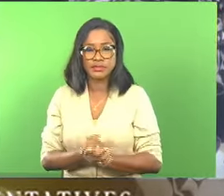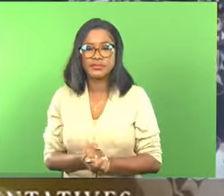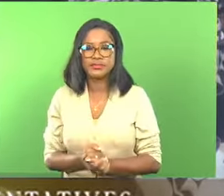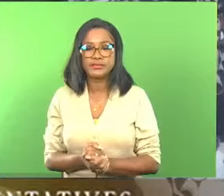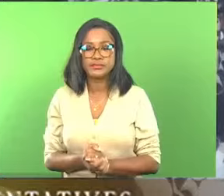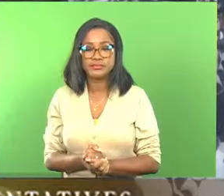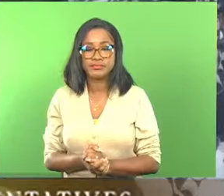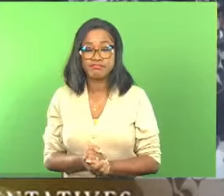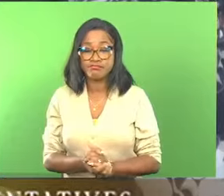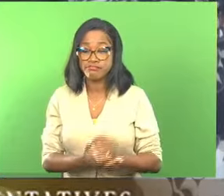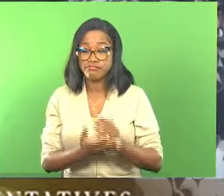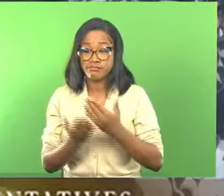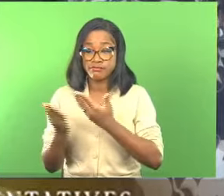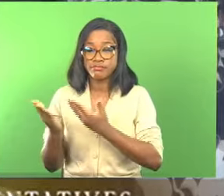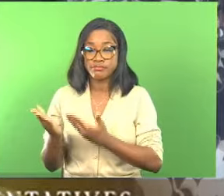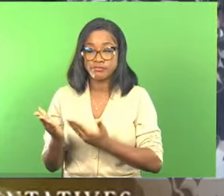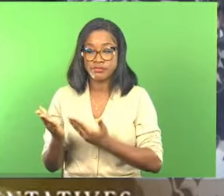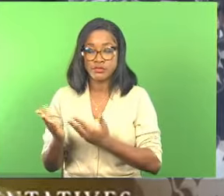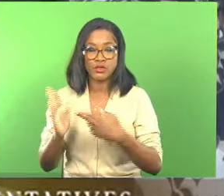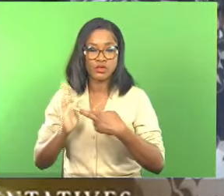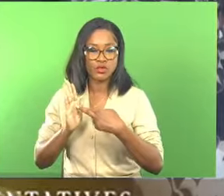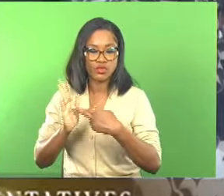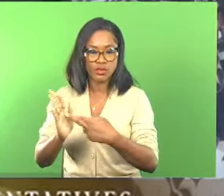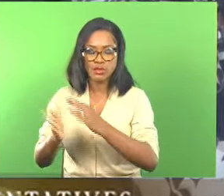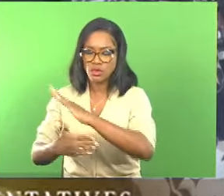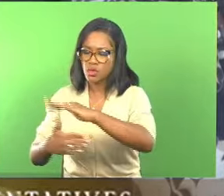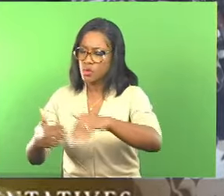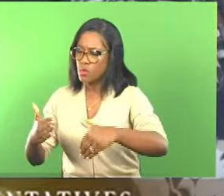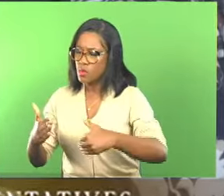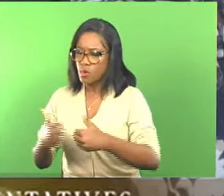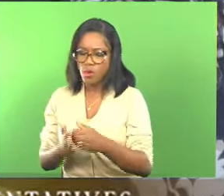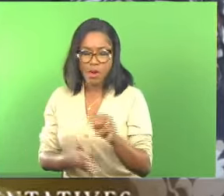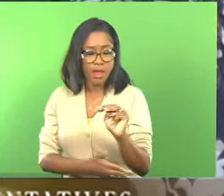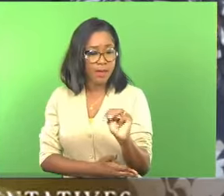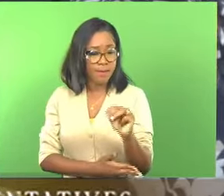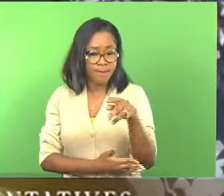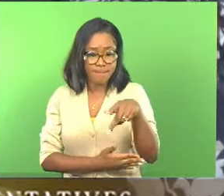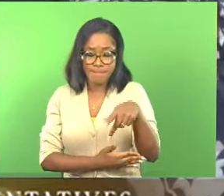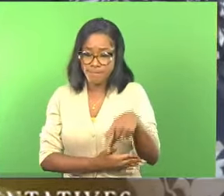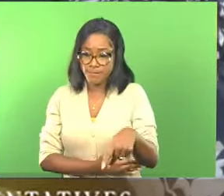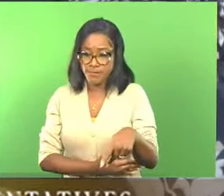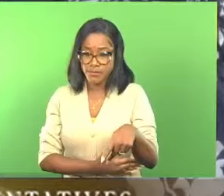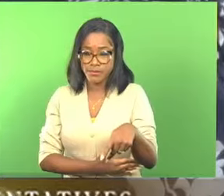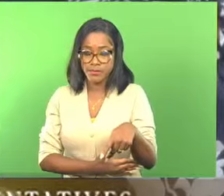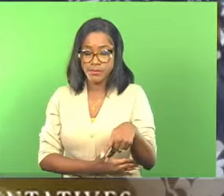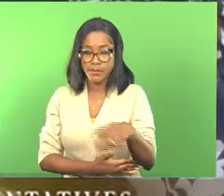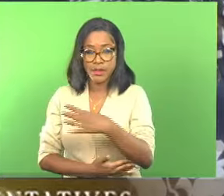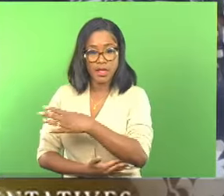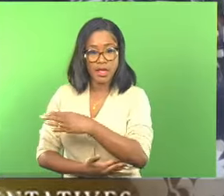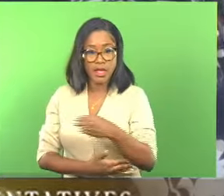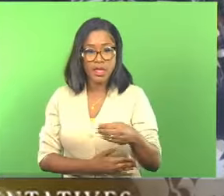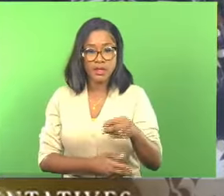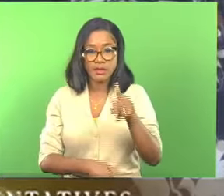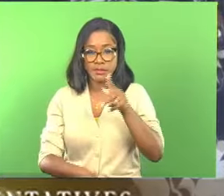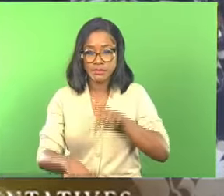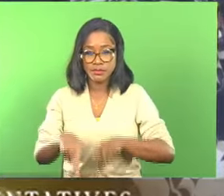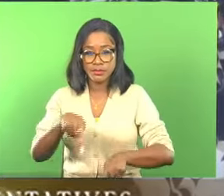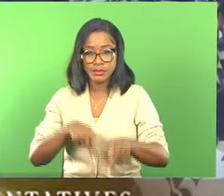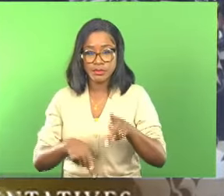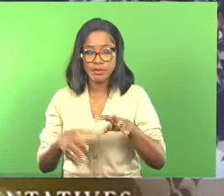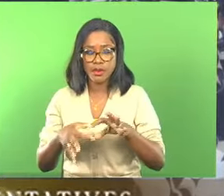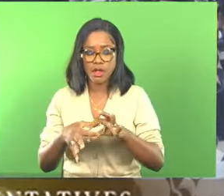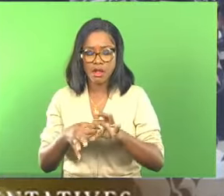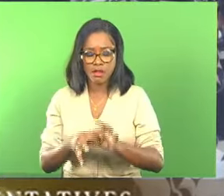On behalf of all members of Parliament and the people of